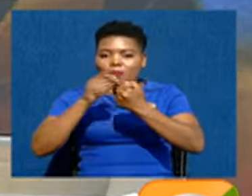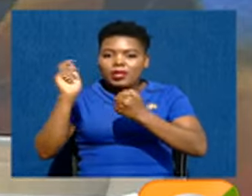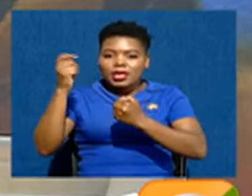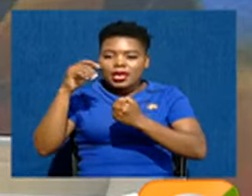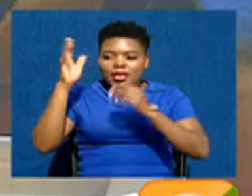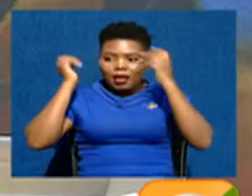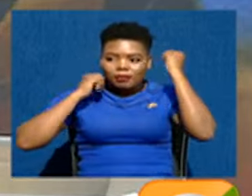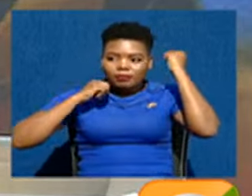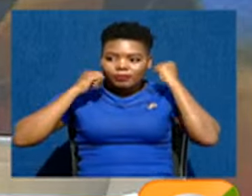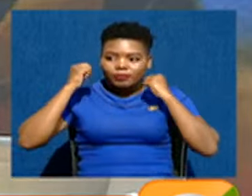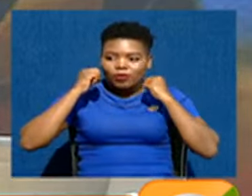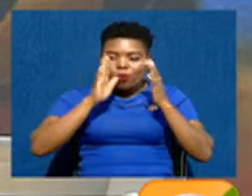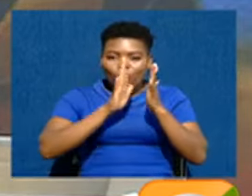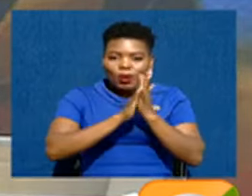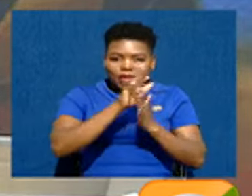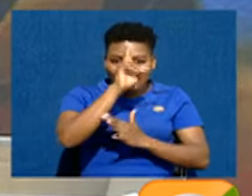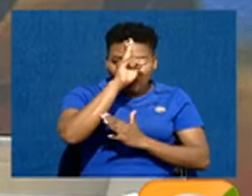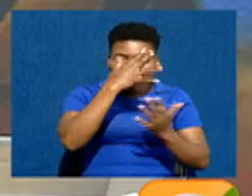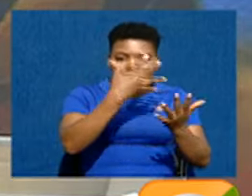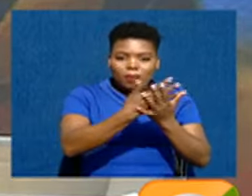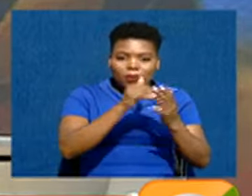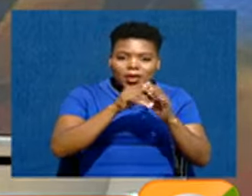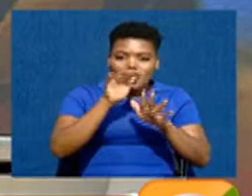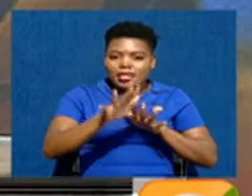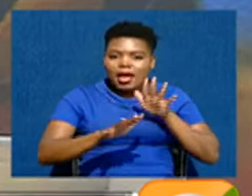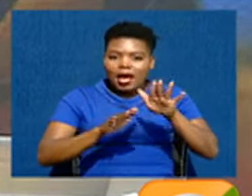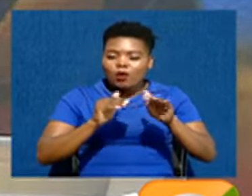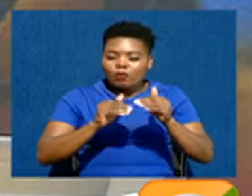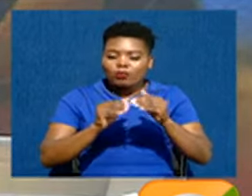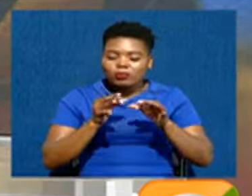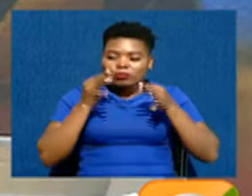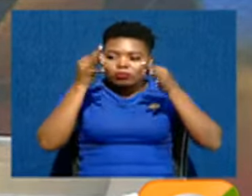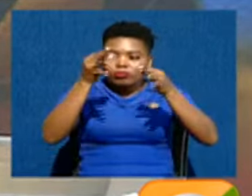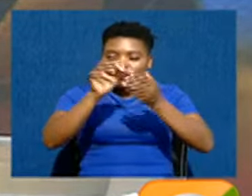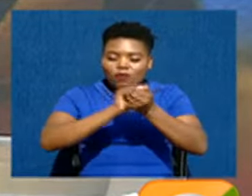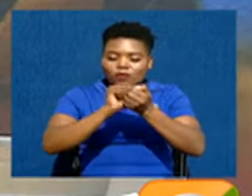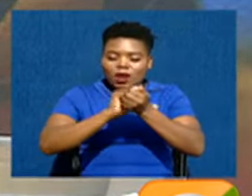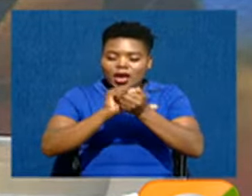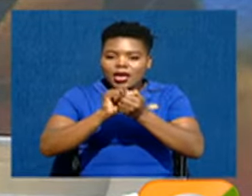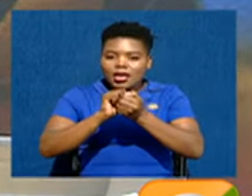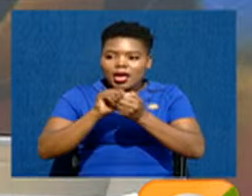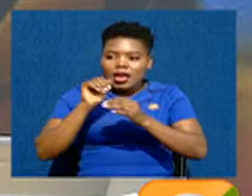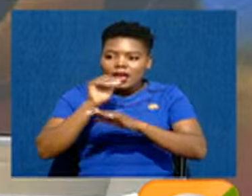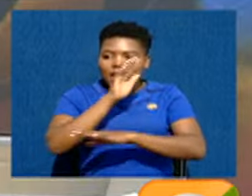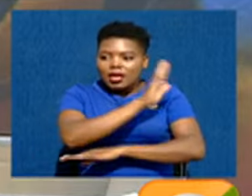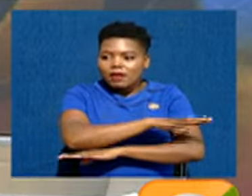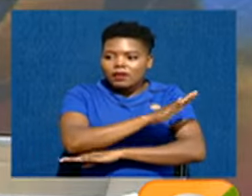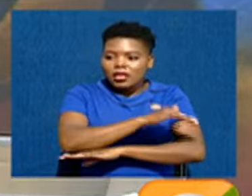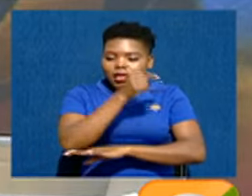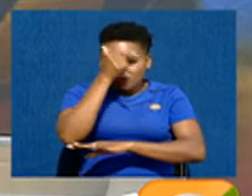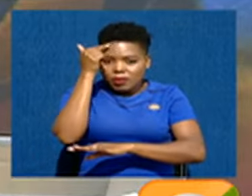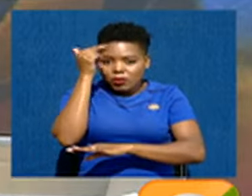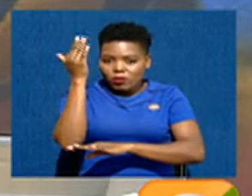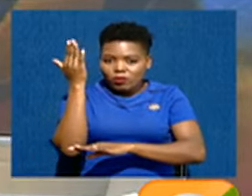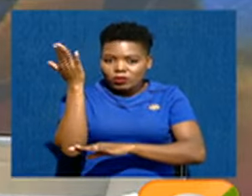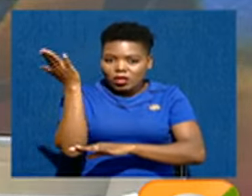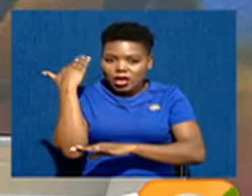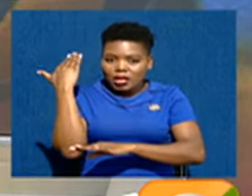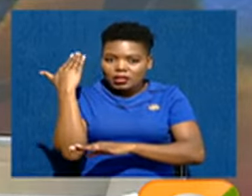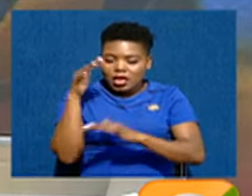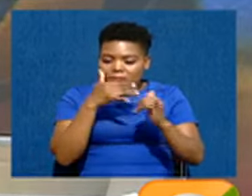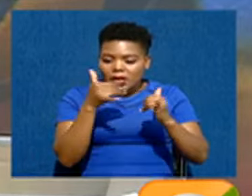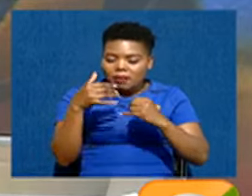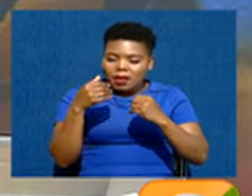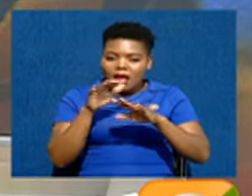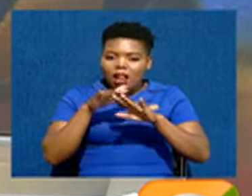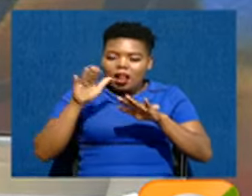Army and Nairobi Prisons at the Nyayo National Stadium was postponed on Friday evening due to delays in the earlier matches played during the day. The fourth match of the day